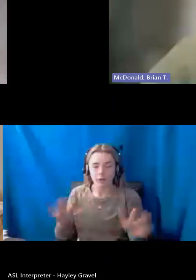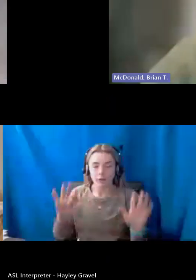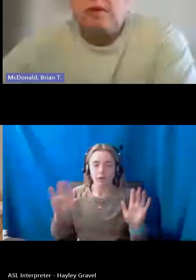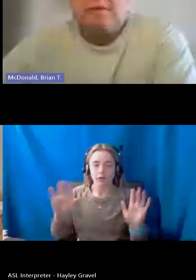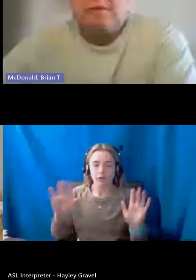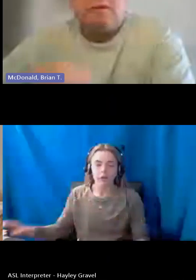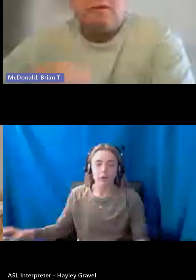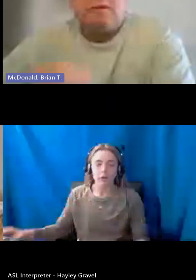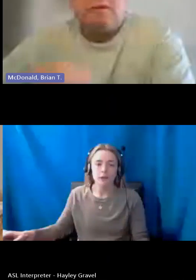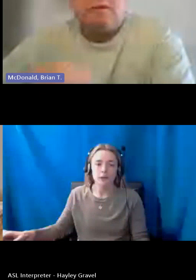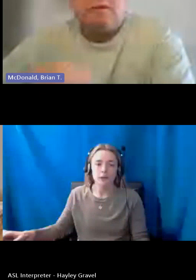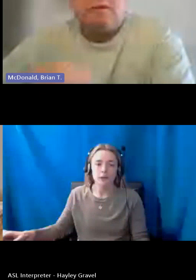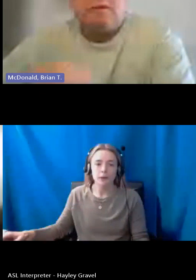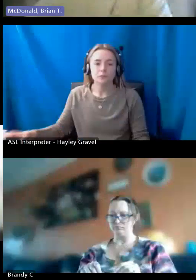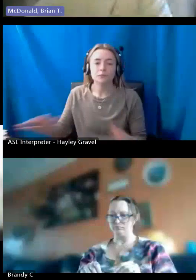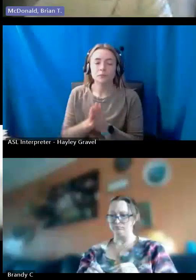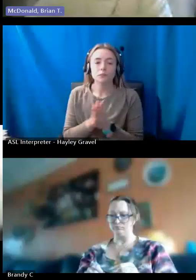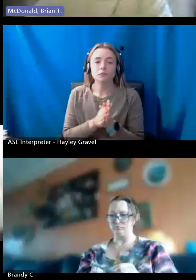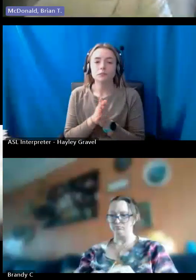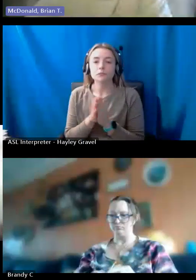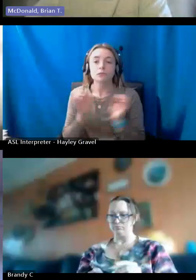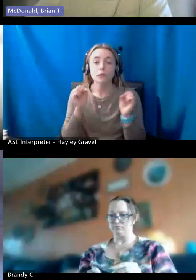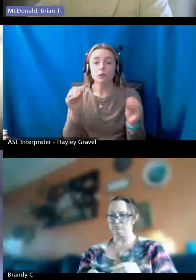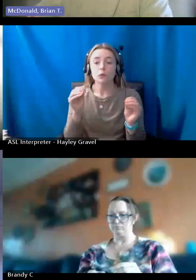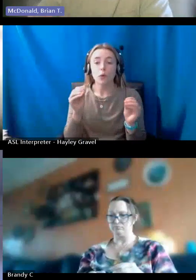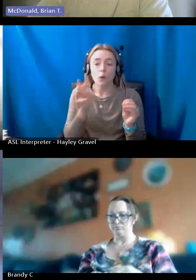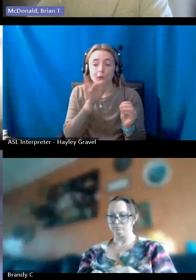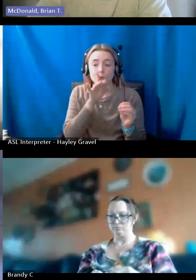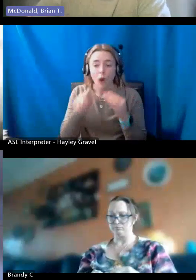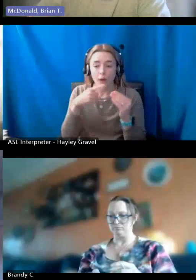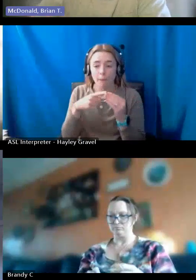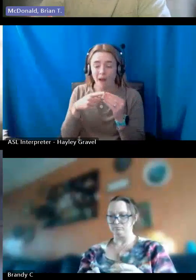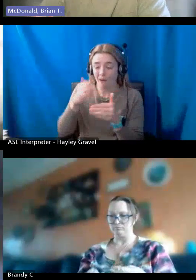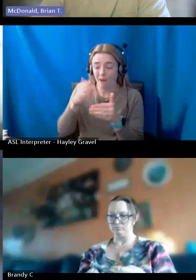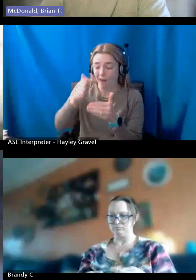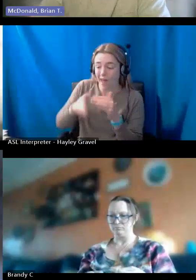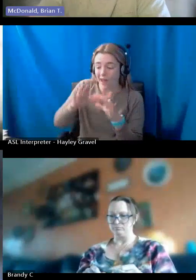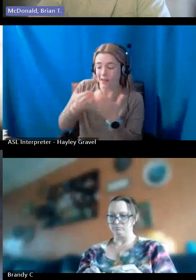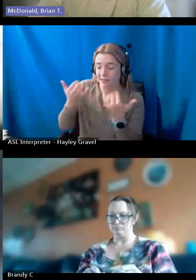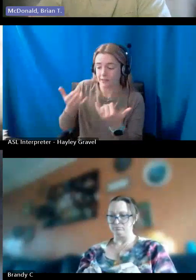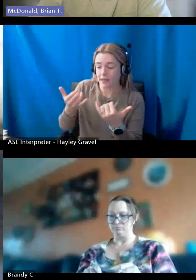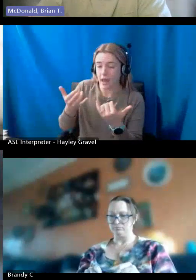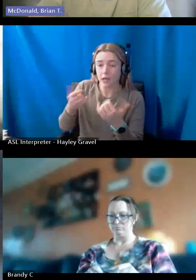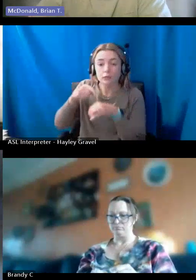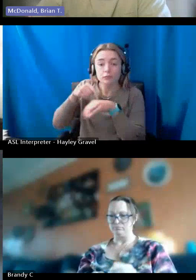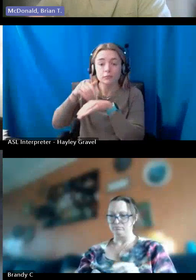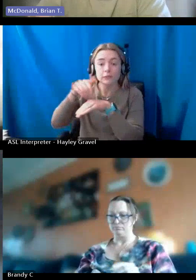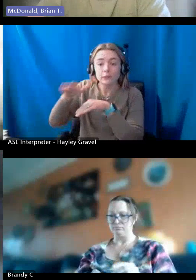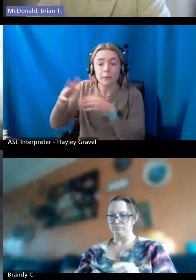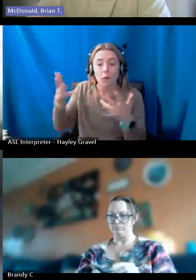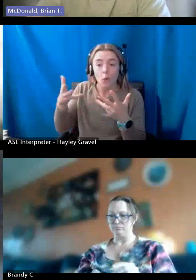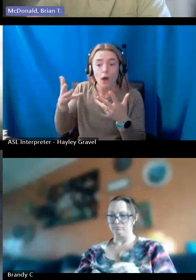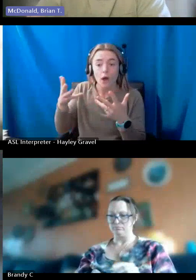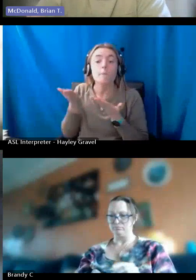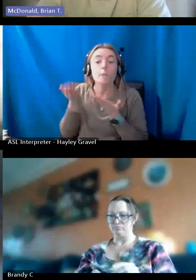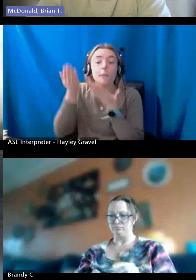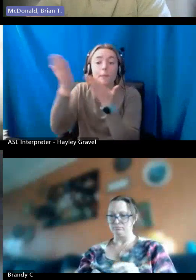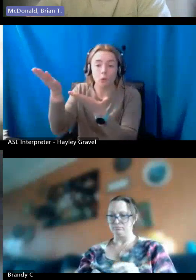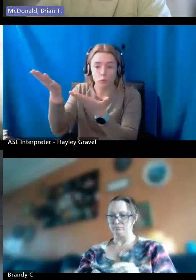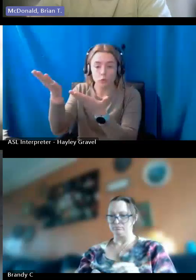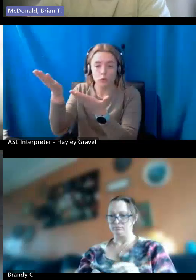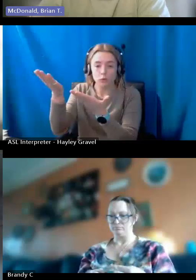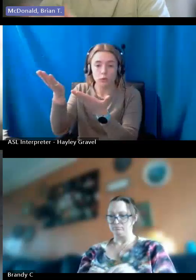So let's kind of talk about what I need before the end of class. I need your proposals by the time class is over. Okay,